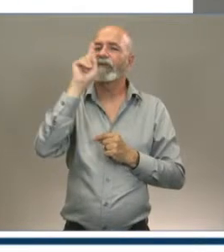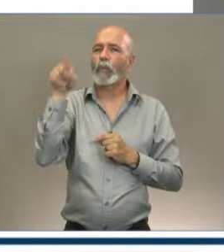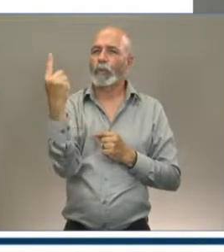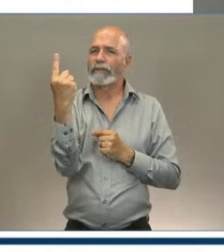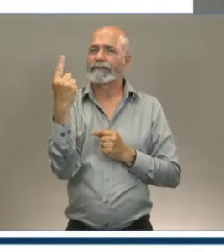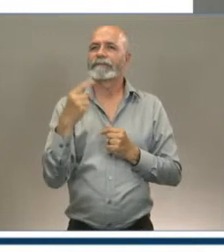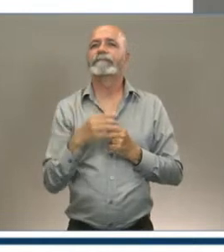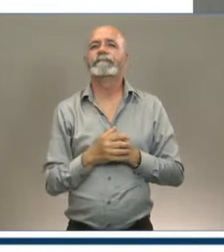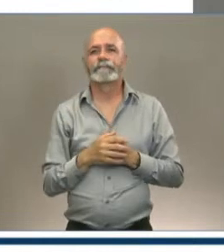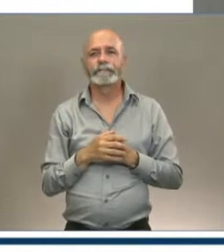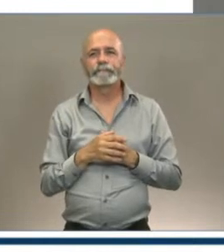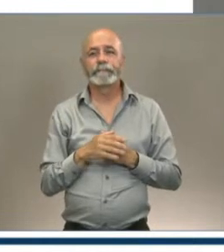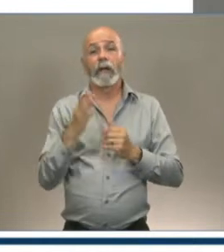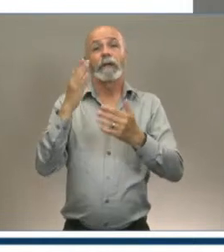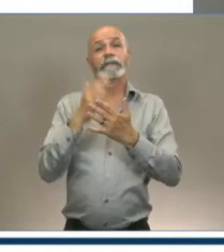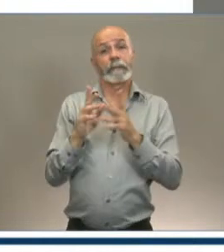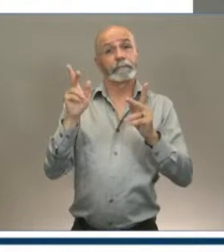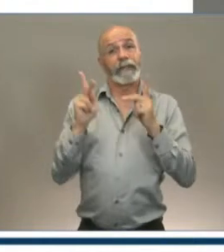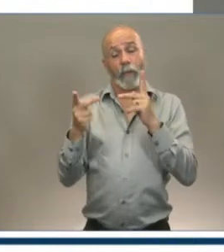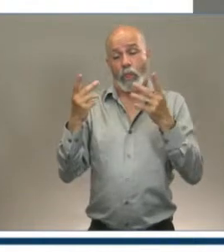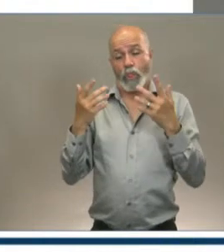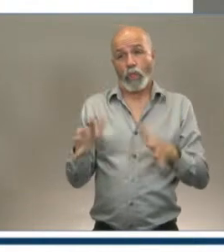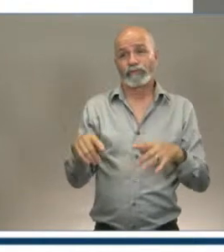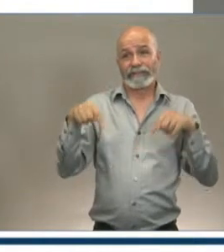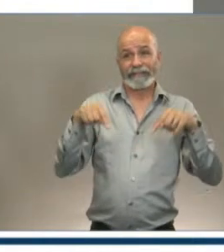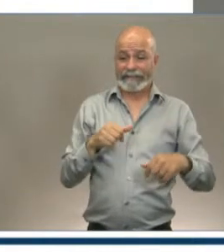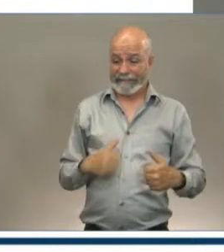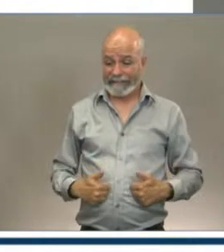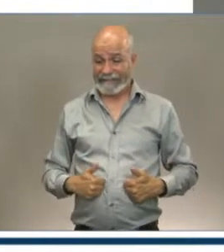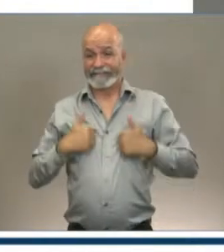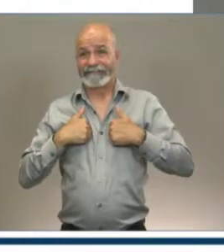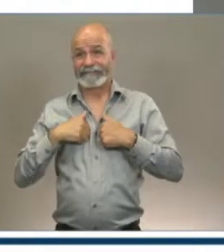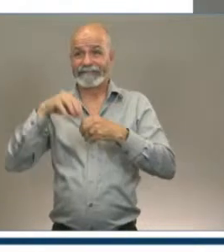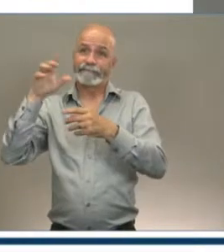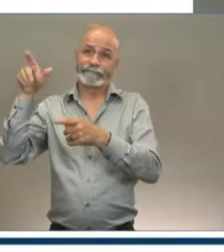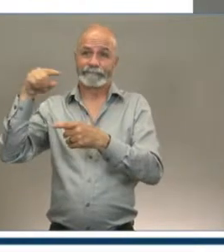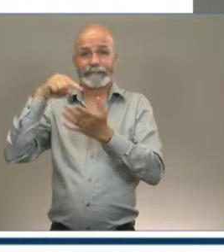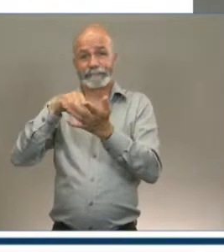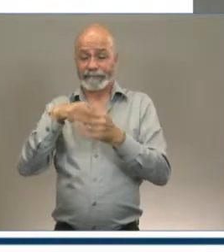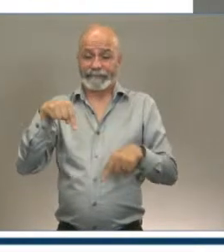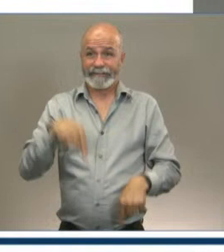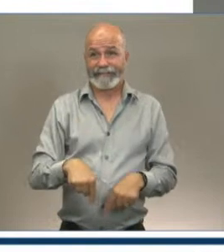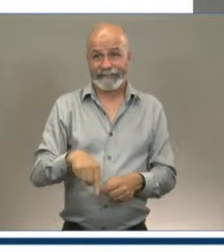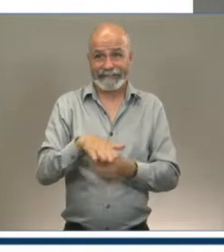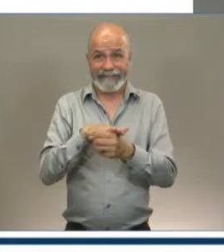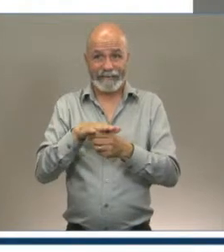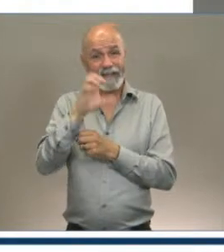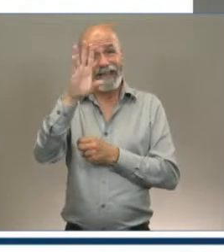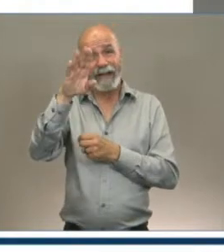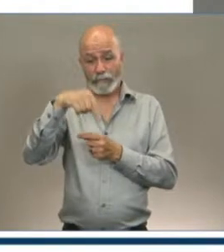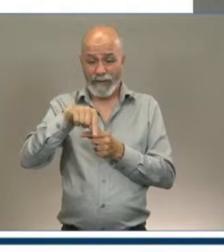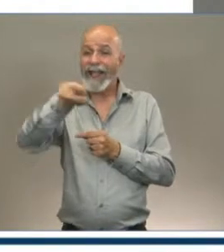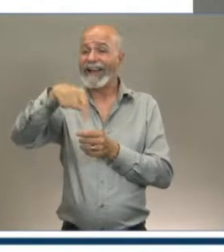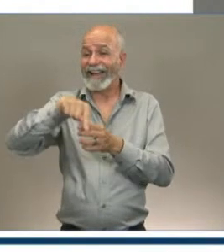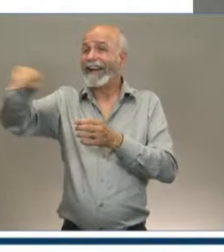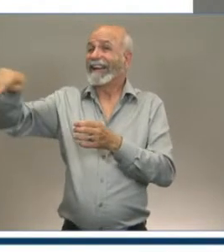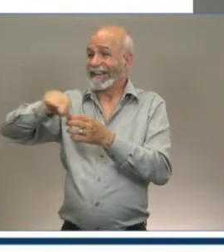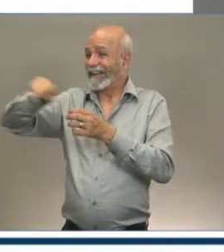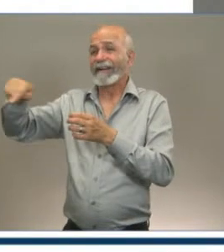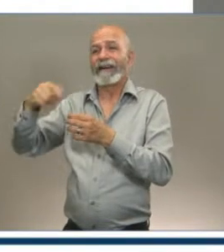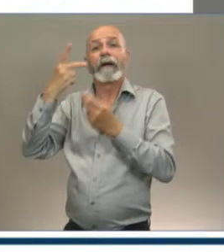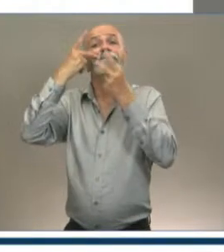people currently who live in other parts of CBRM to come into the testing sites in Sydney that I just